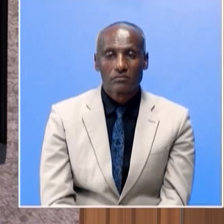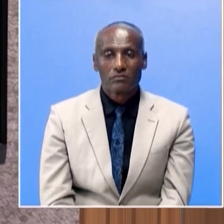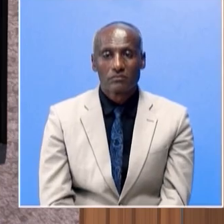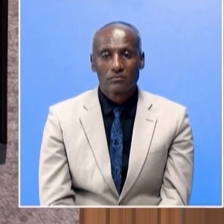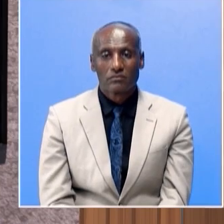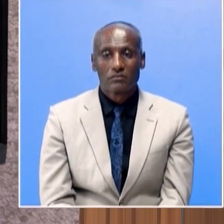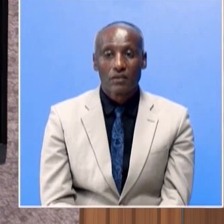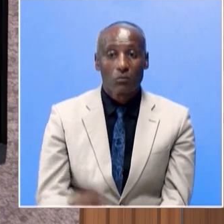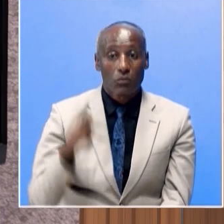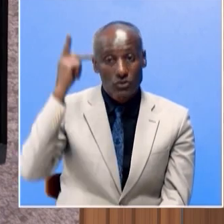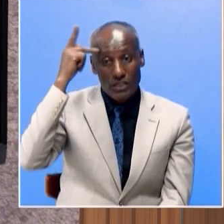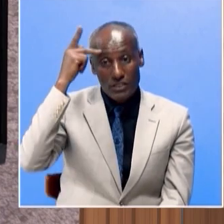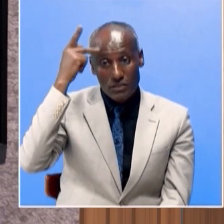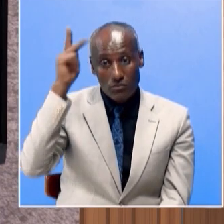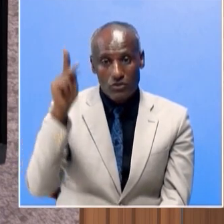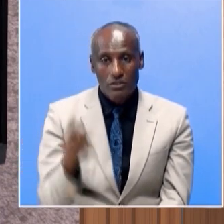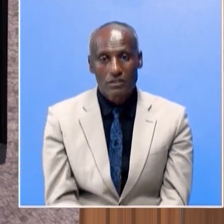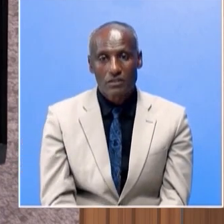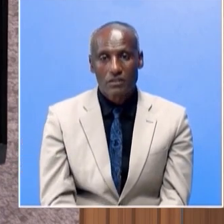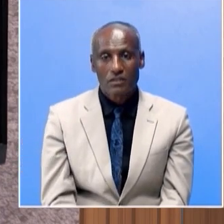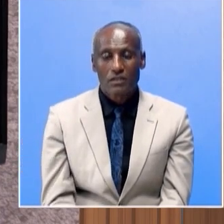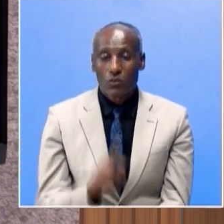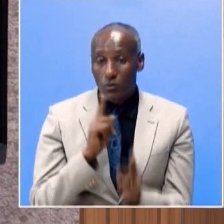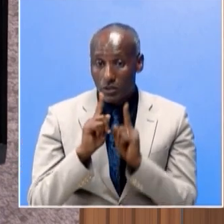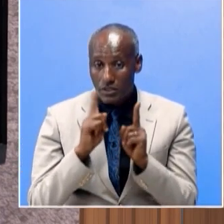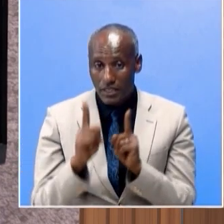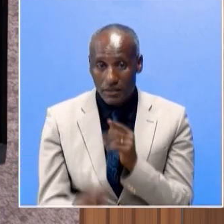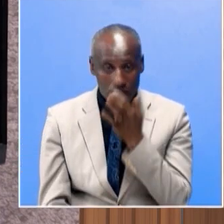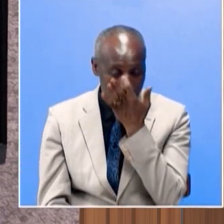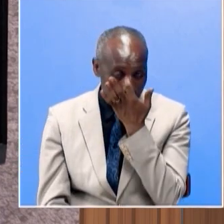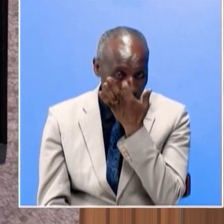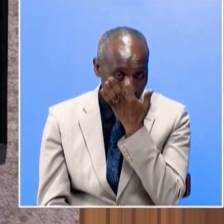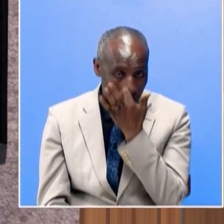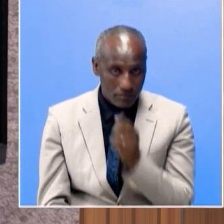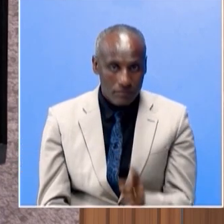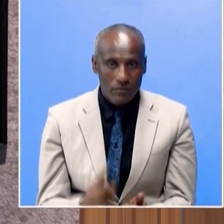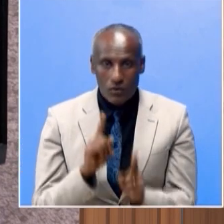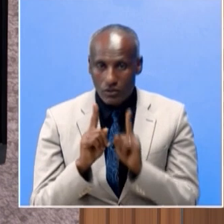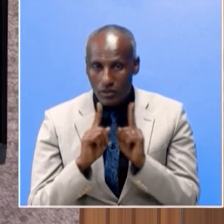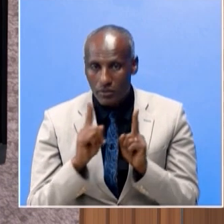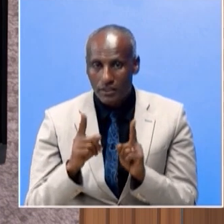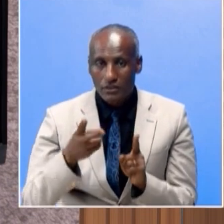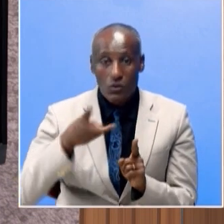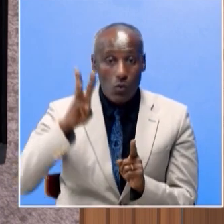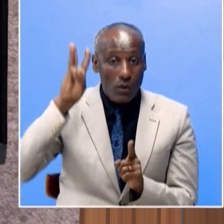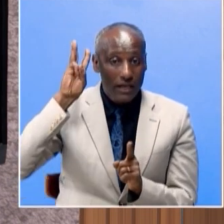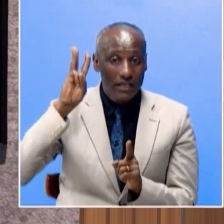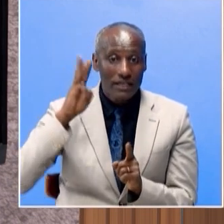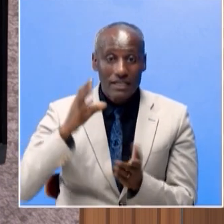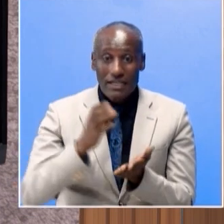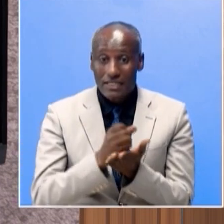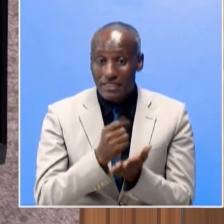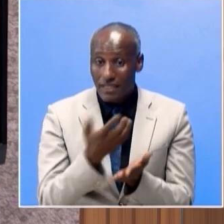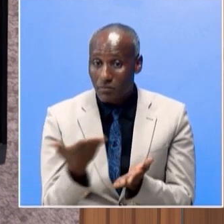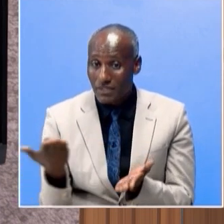Able to speak Portuguese. When we says this one, just we are talking about something happened in the